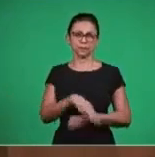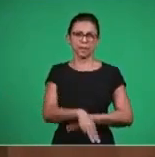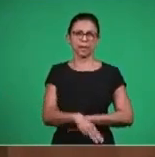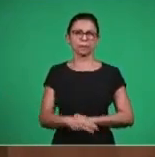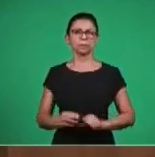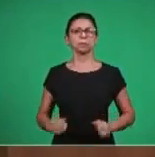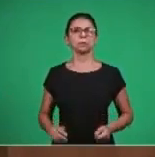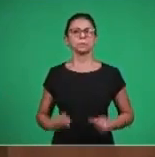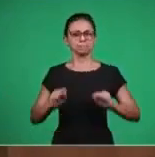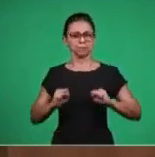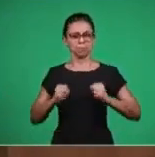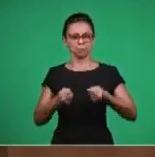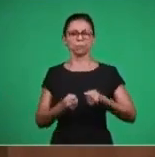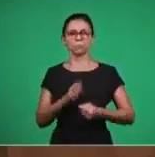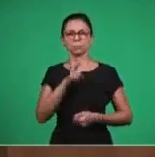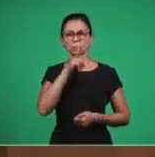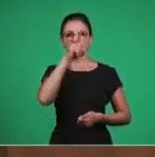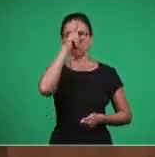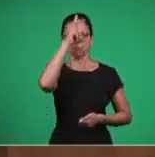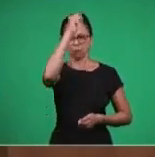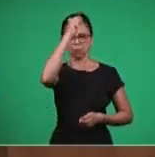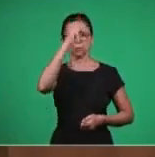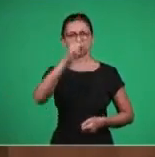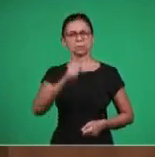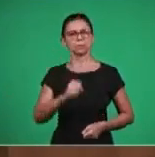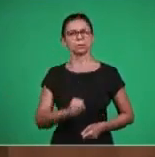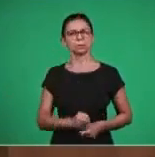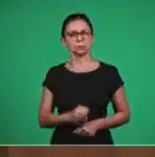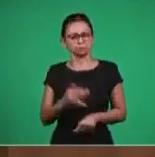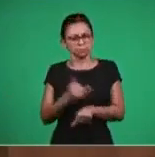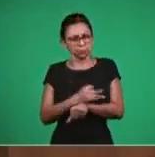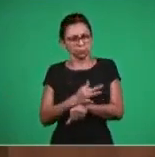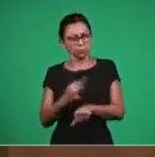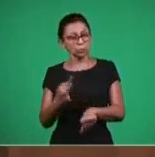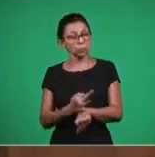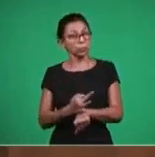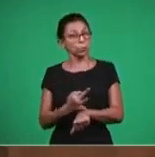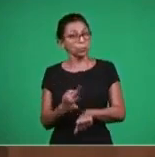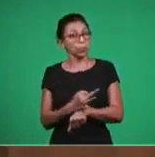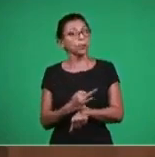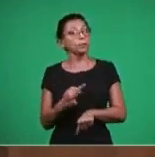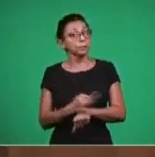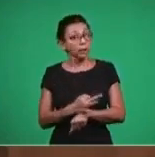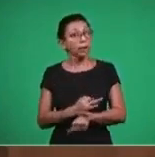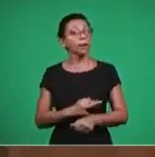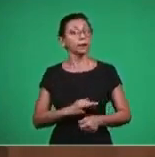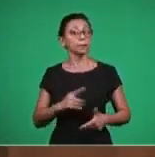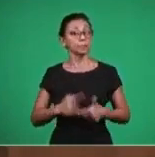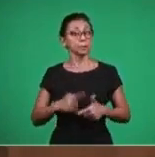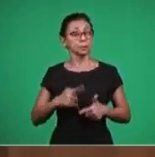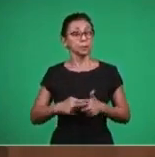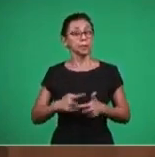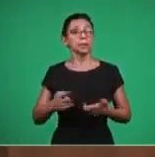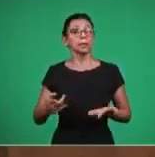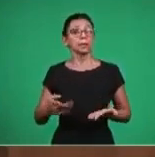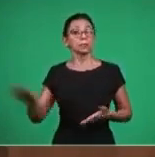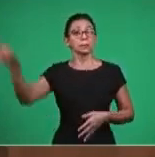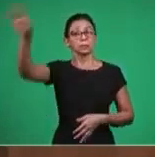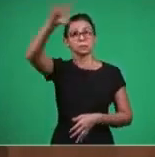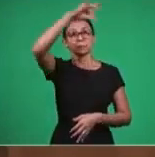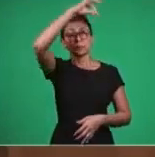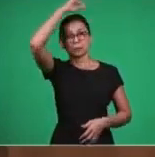The ministry is the one that is being used by the Holy Spirit.